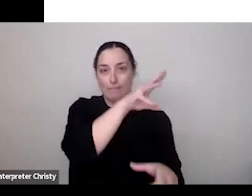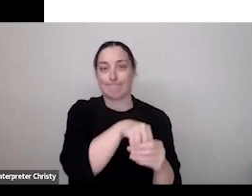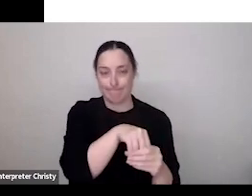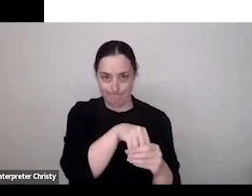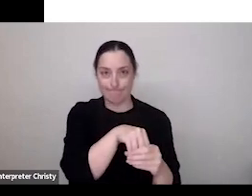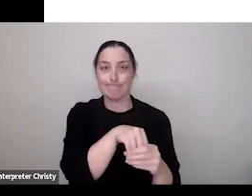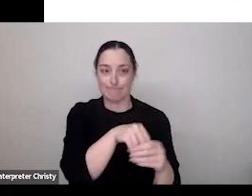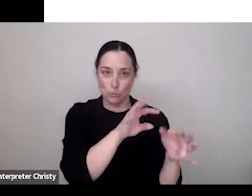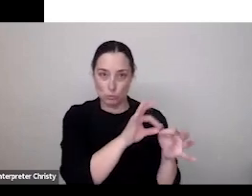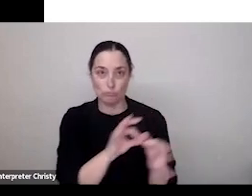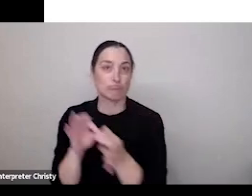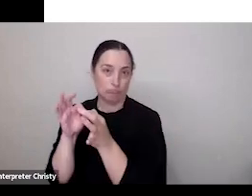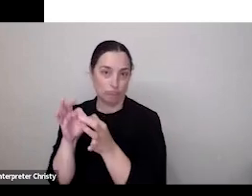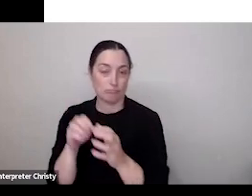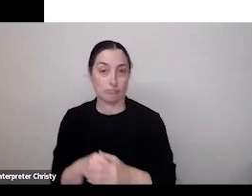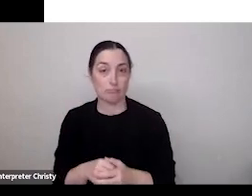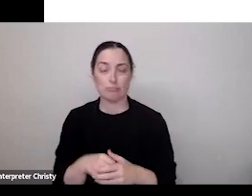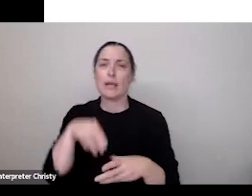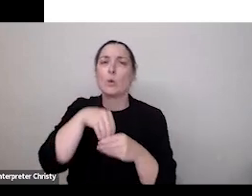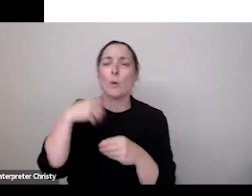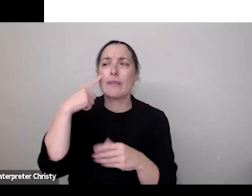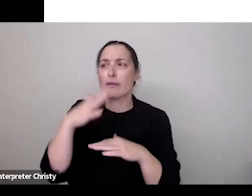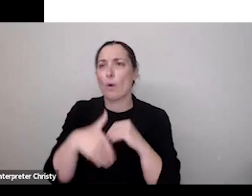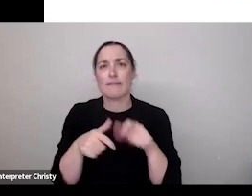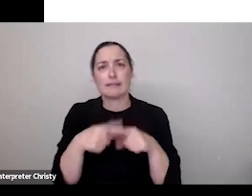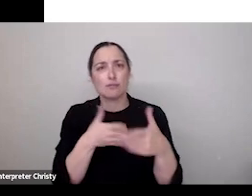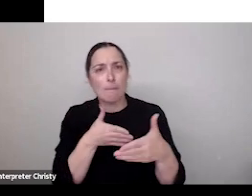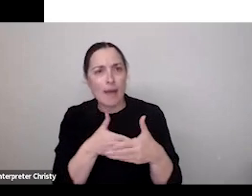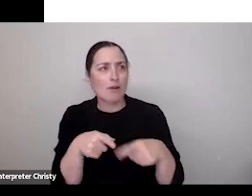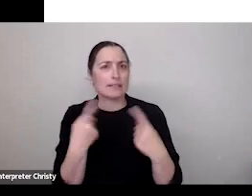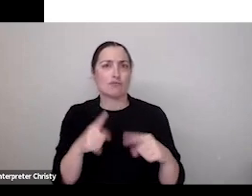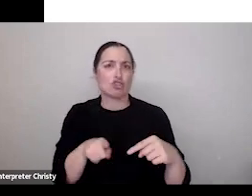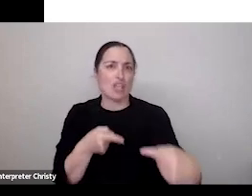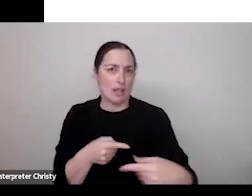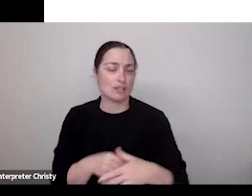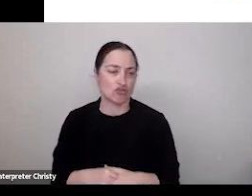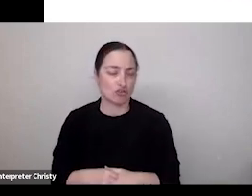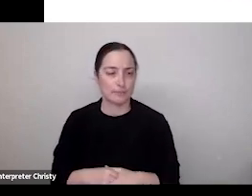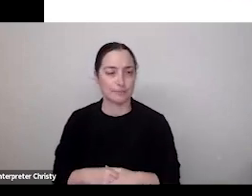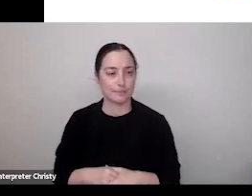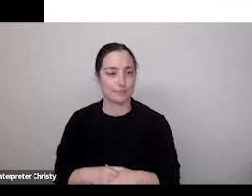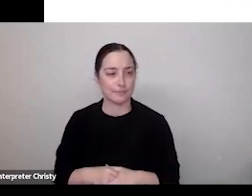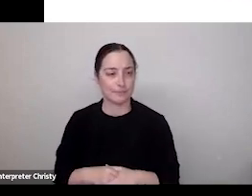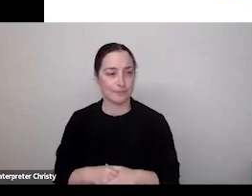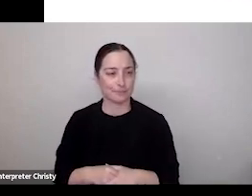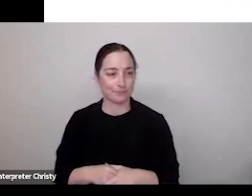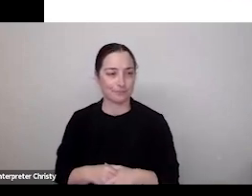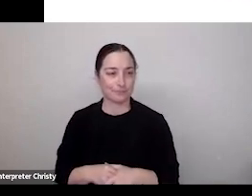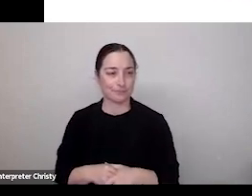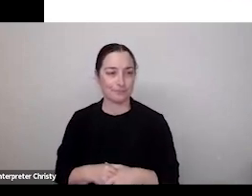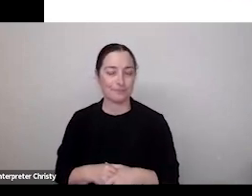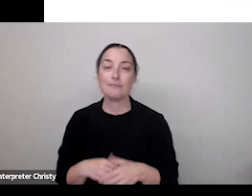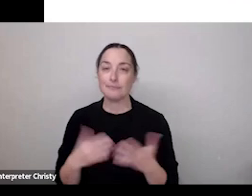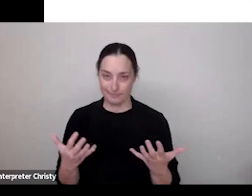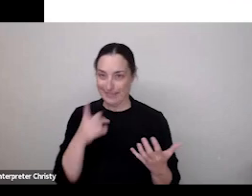our roles in it. And this includes thinking about the barriers and the challenges we need to overcome. Next slide, please. All of